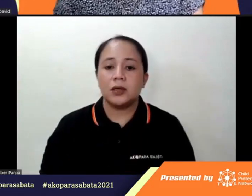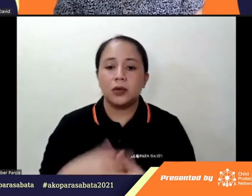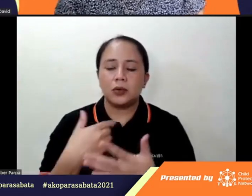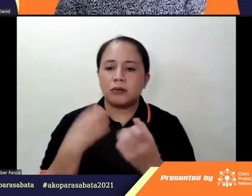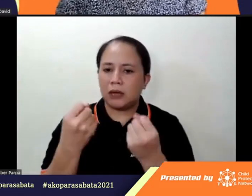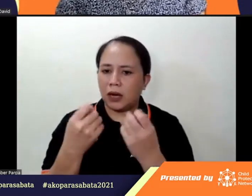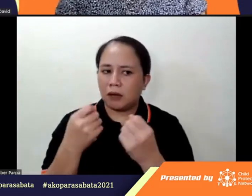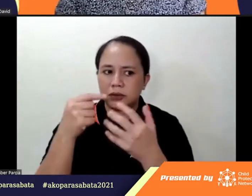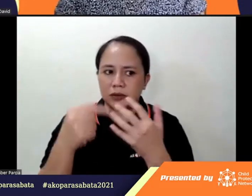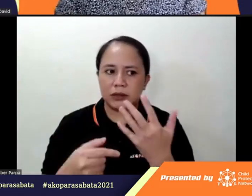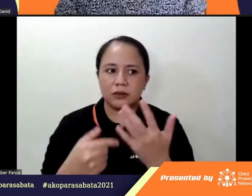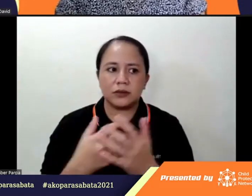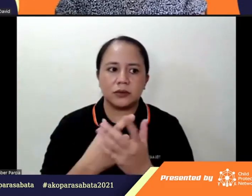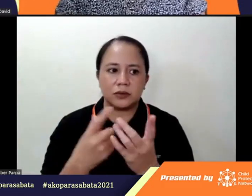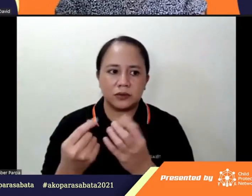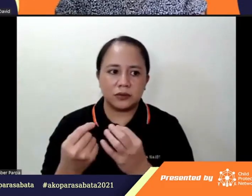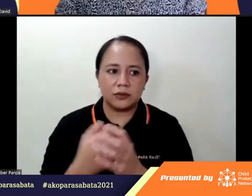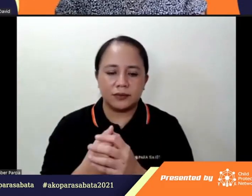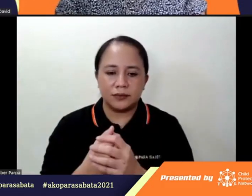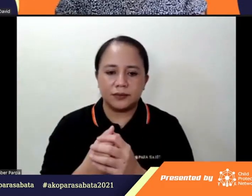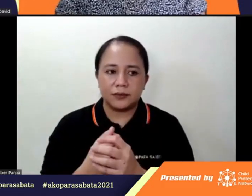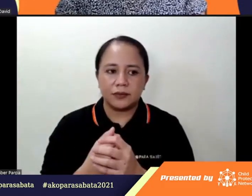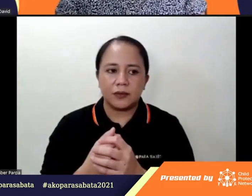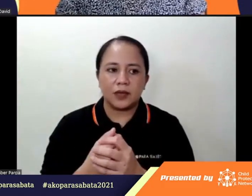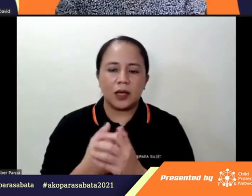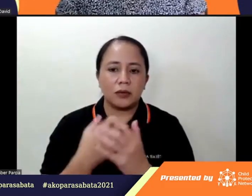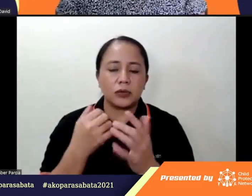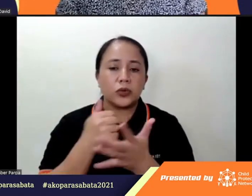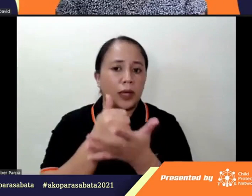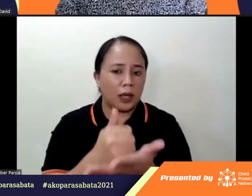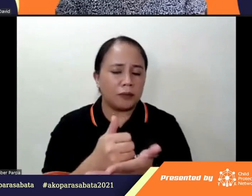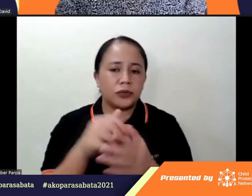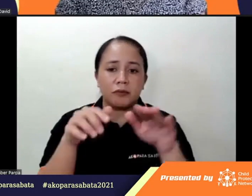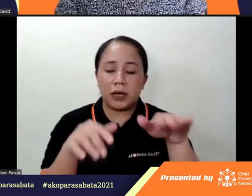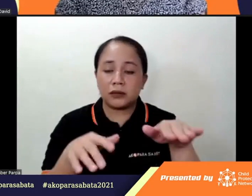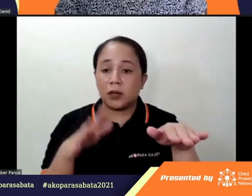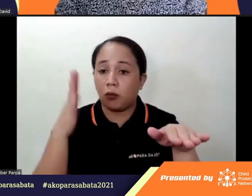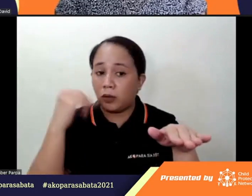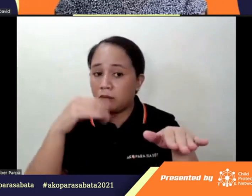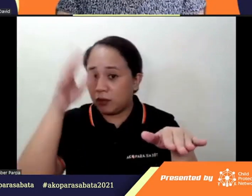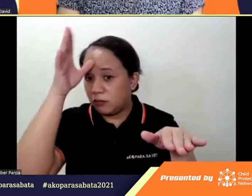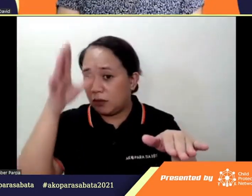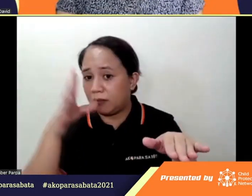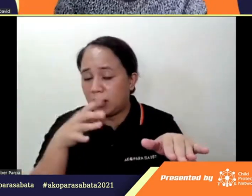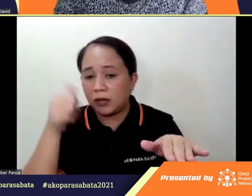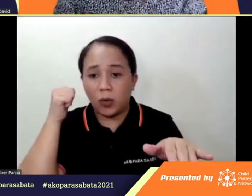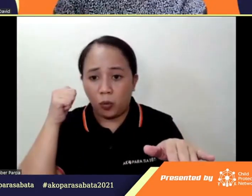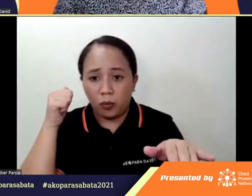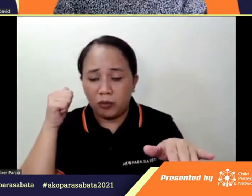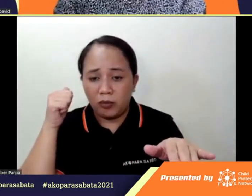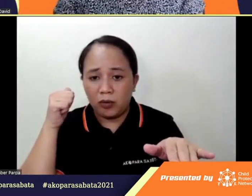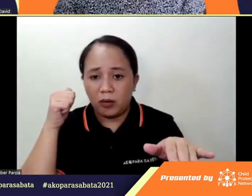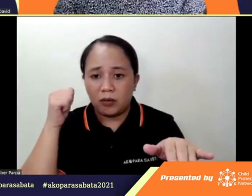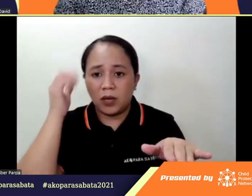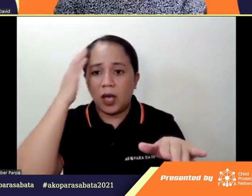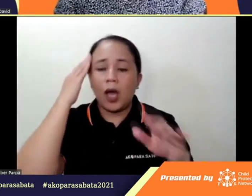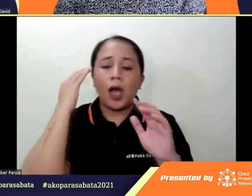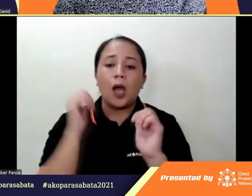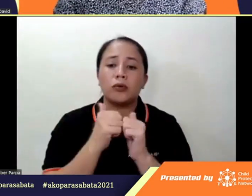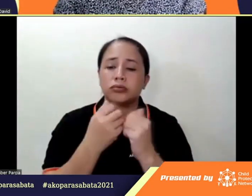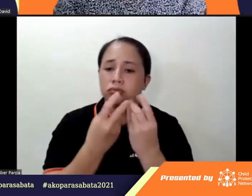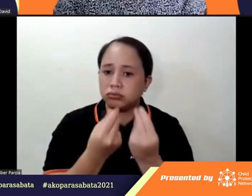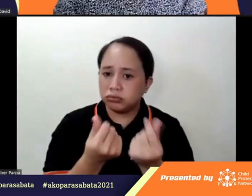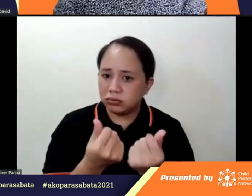go through para na matulungan yung bata kung ayaw ng mga magulang. No? So how do you do it?